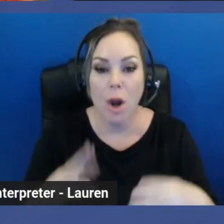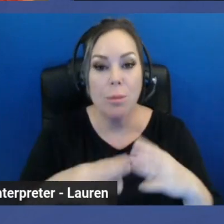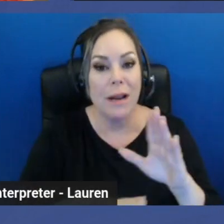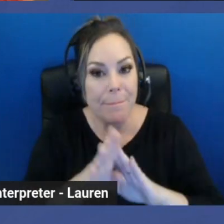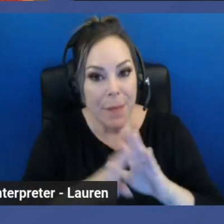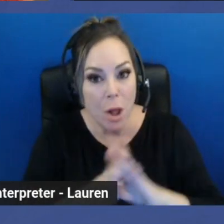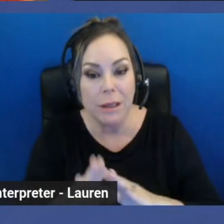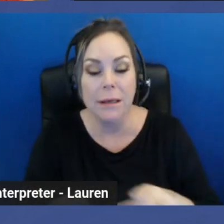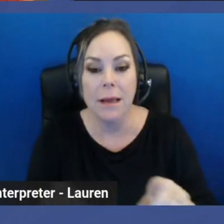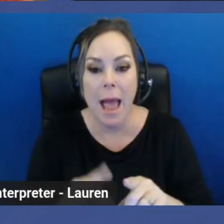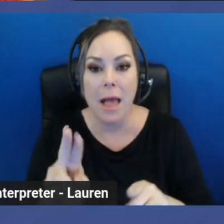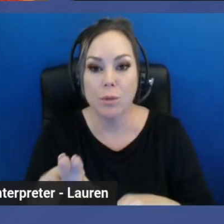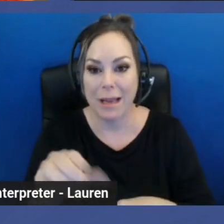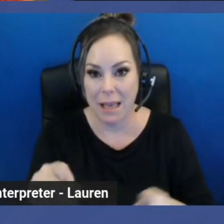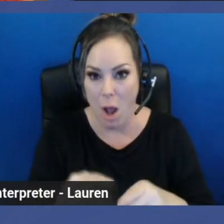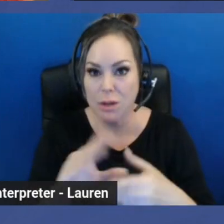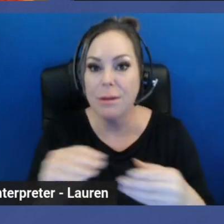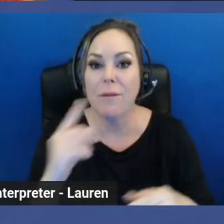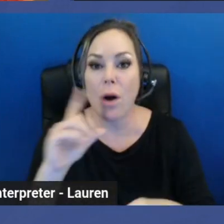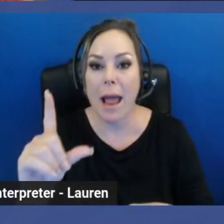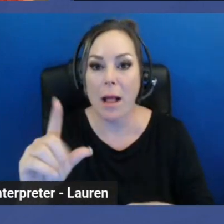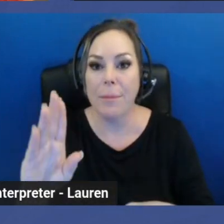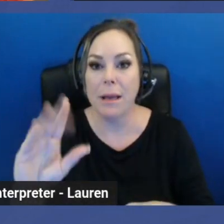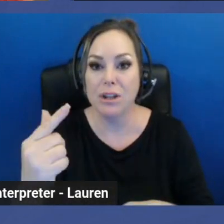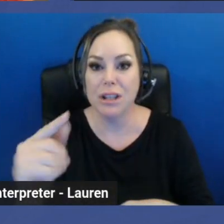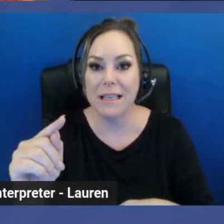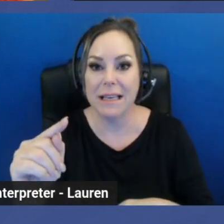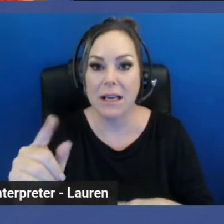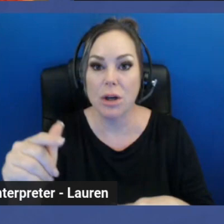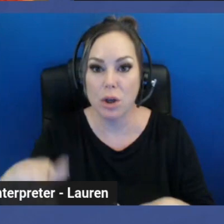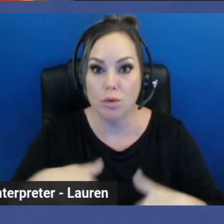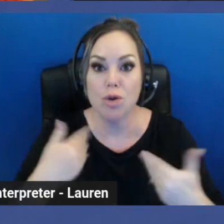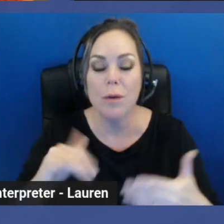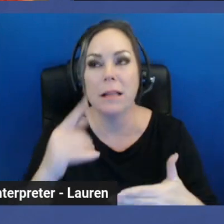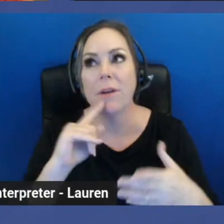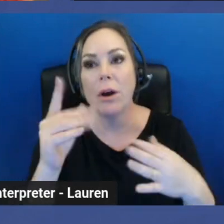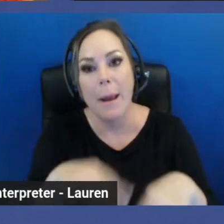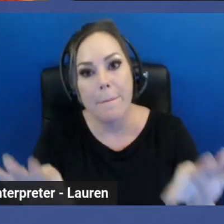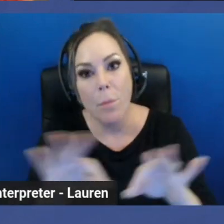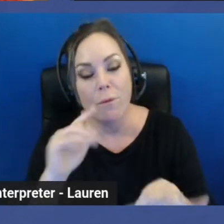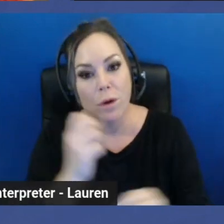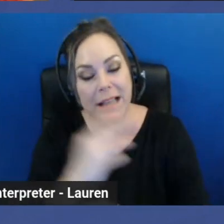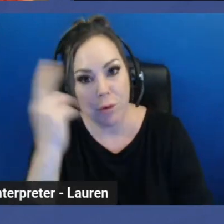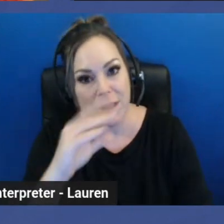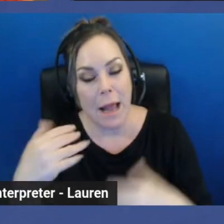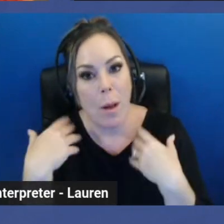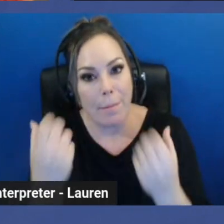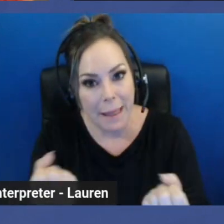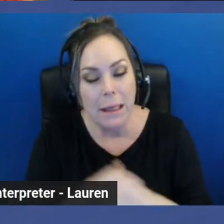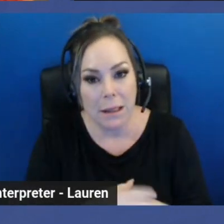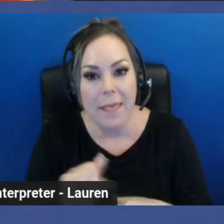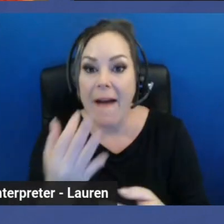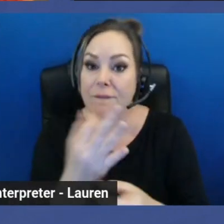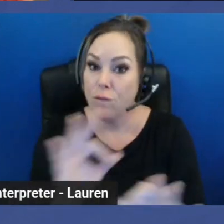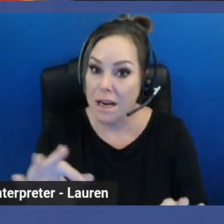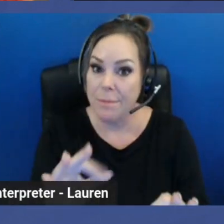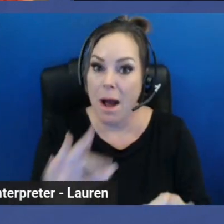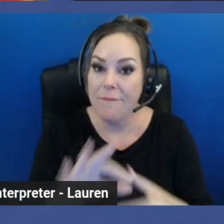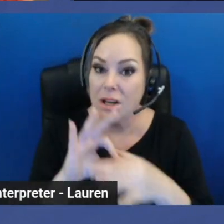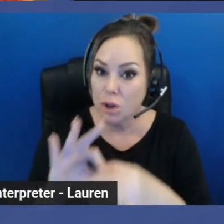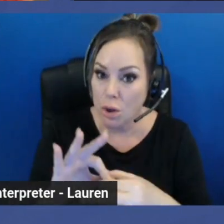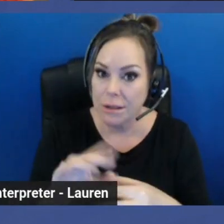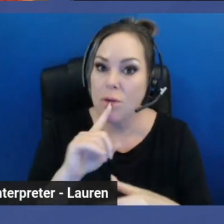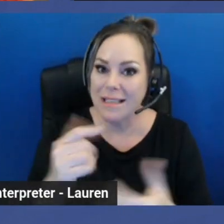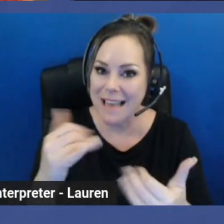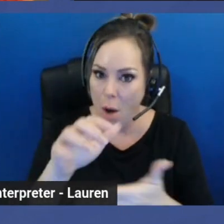building, like Ricky also mentioned, for LGBTQ youth, which we know is so important for safety and well-being, right? And so that freedom of association is really